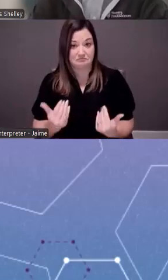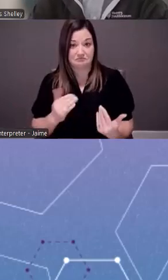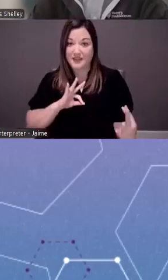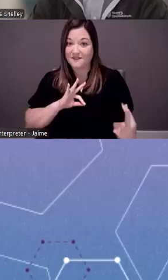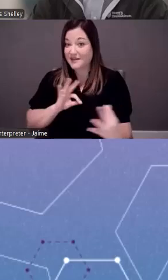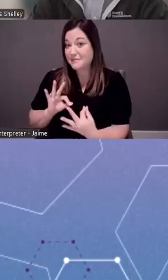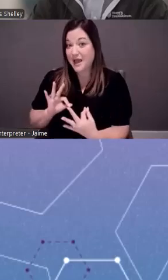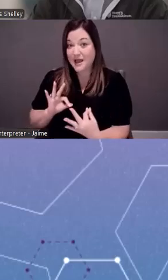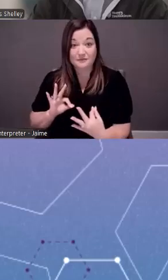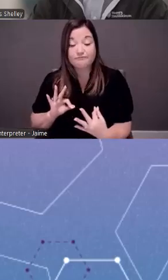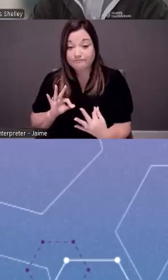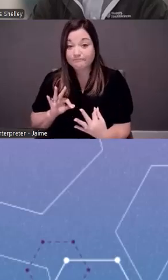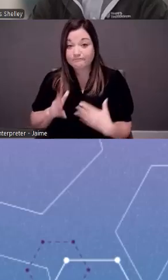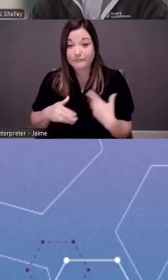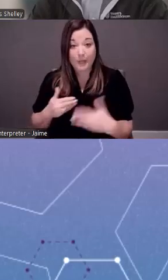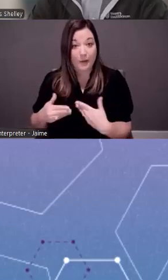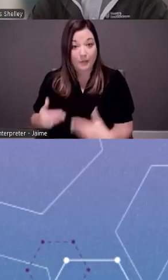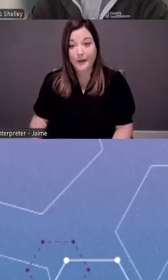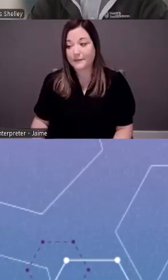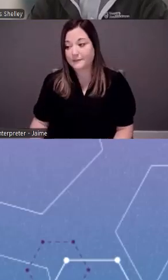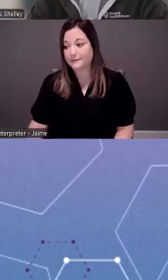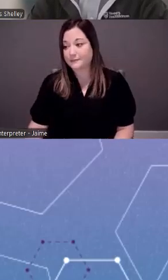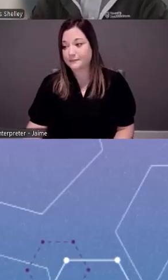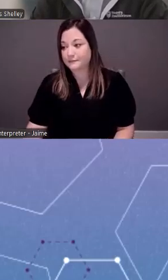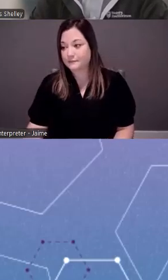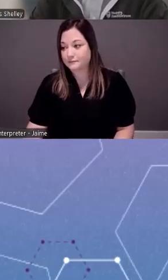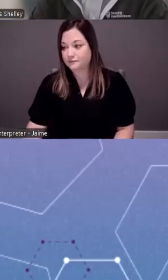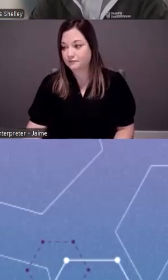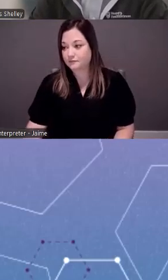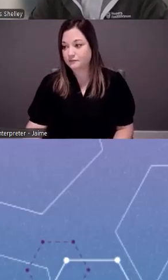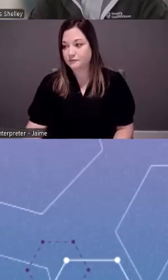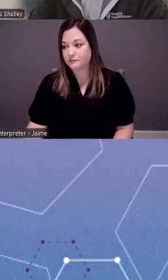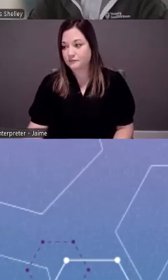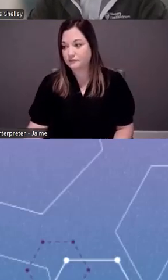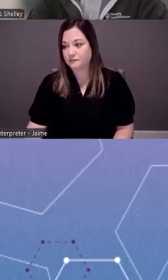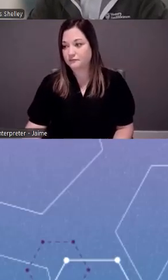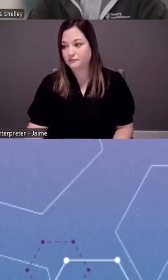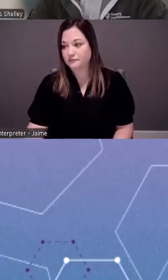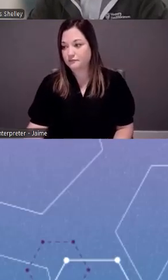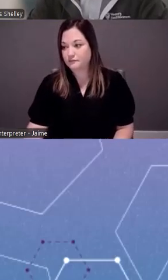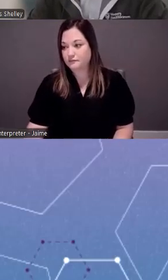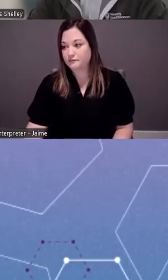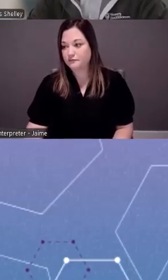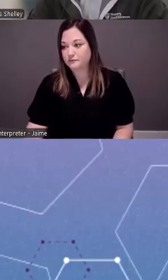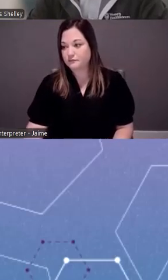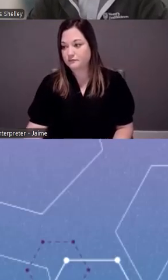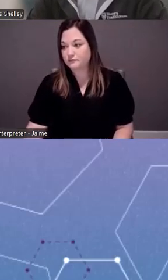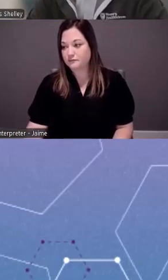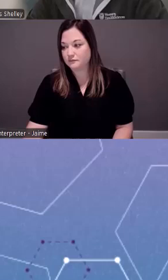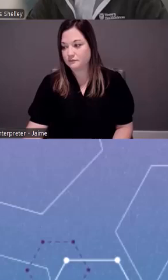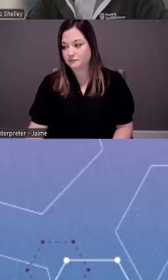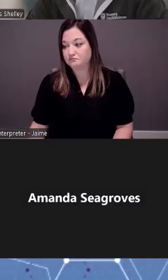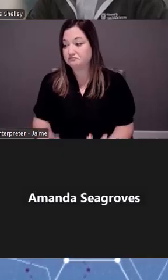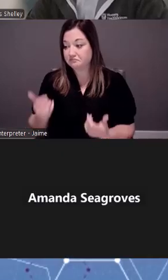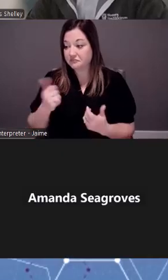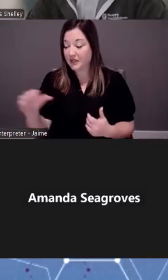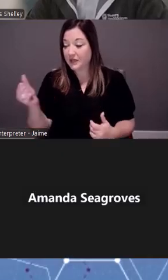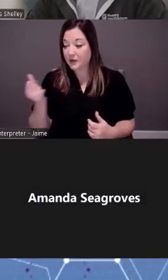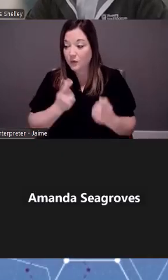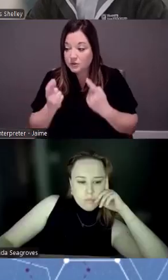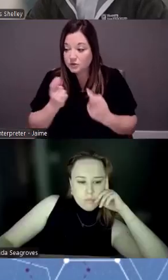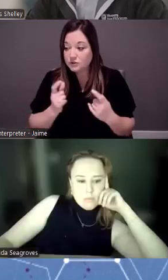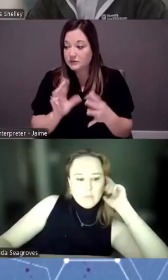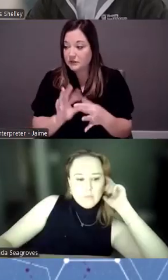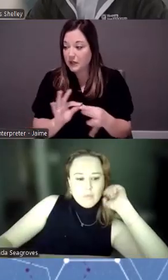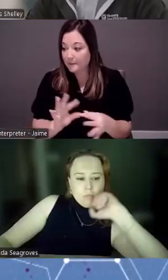you might have along the way. So I'm open to any questions or comments that might be.